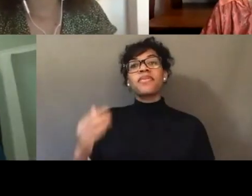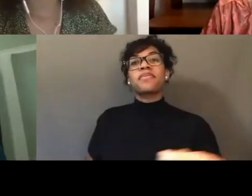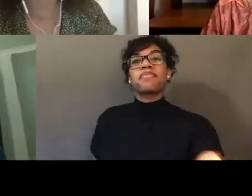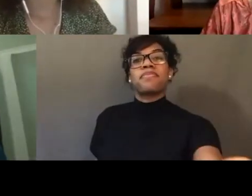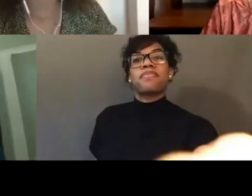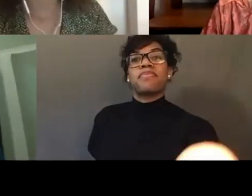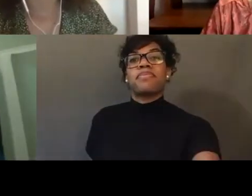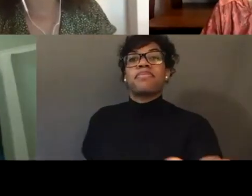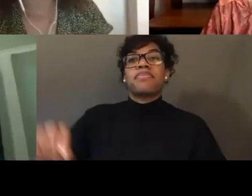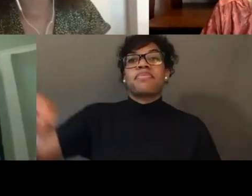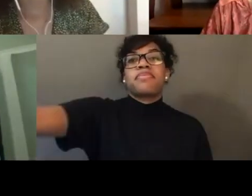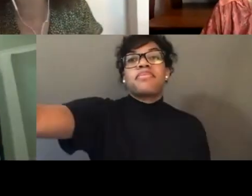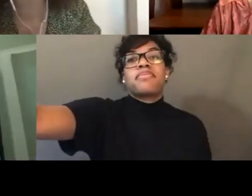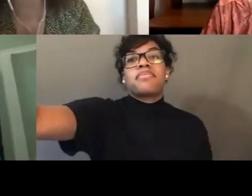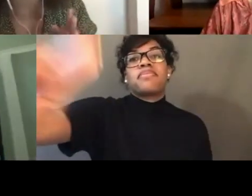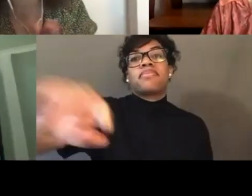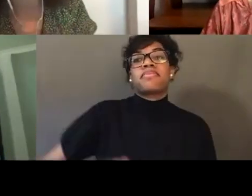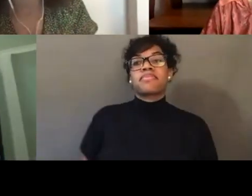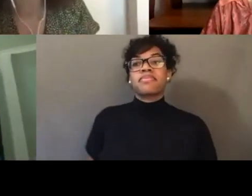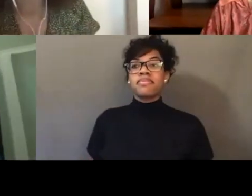Thank you so much, EK.